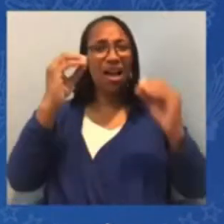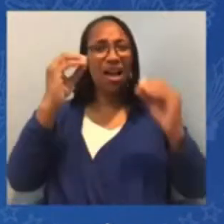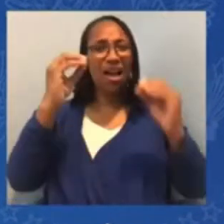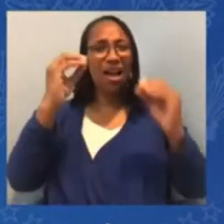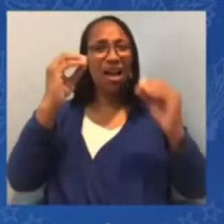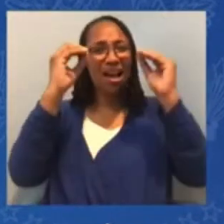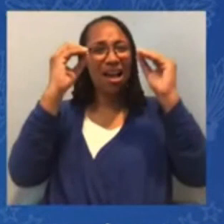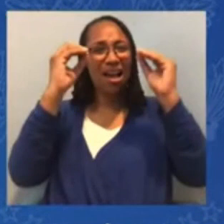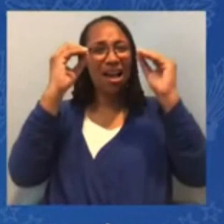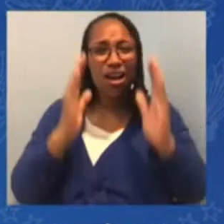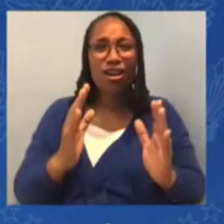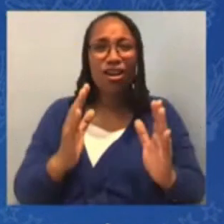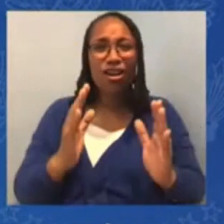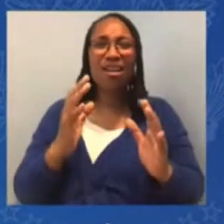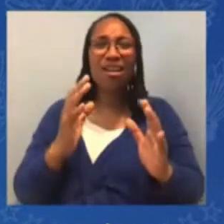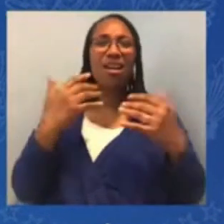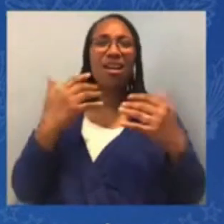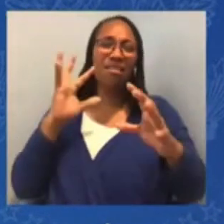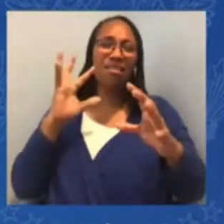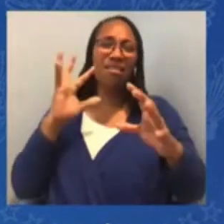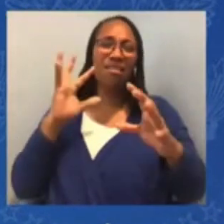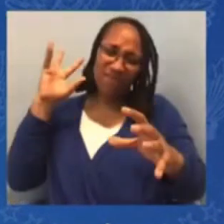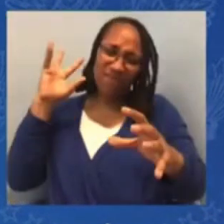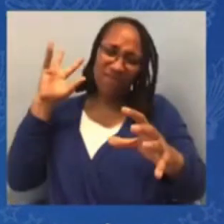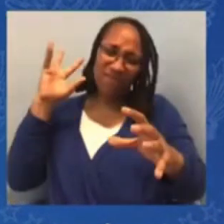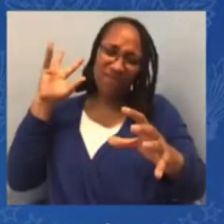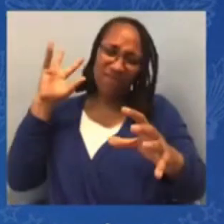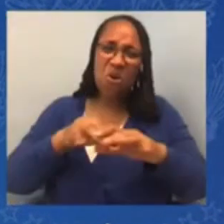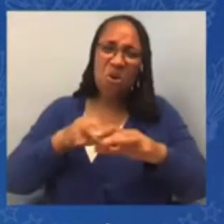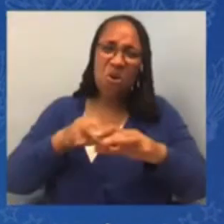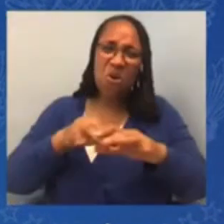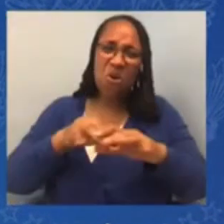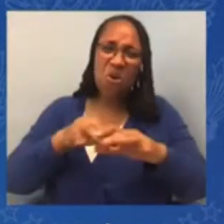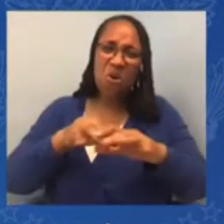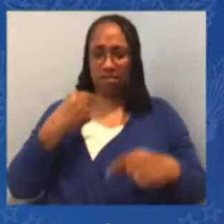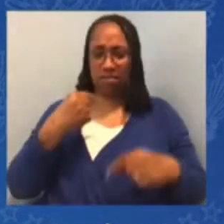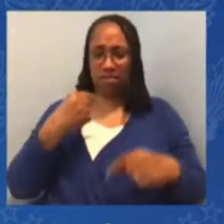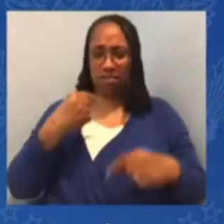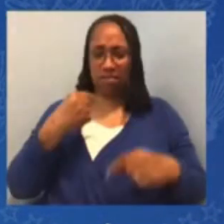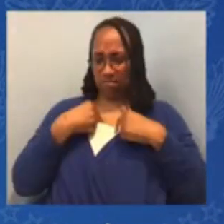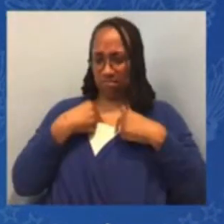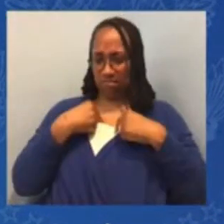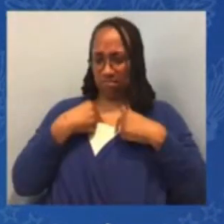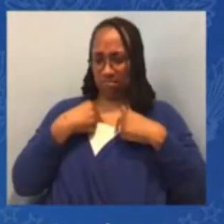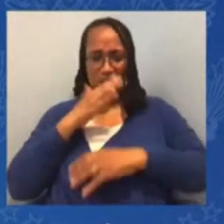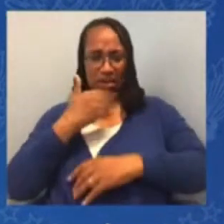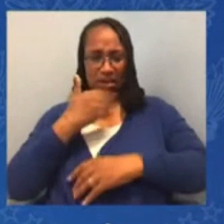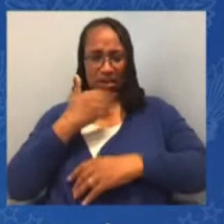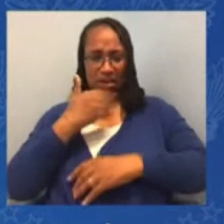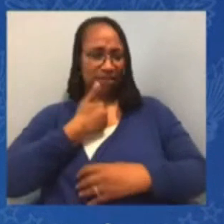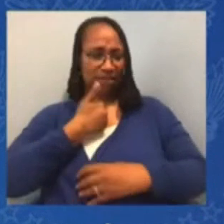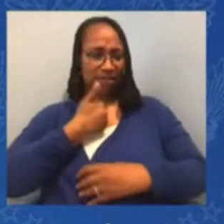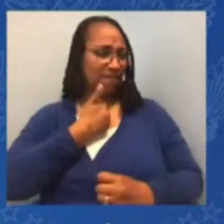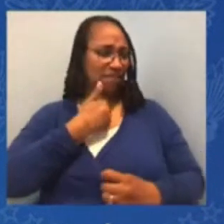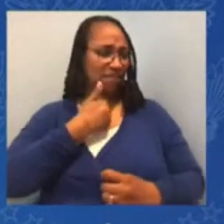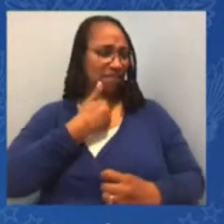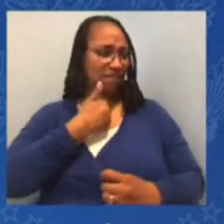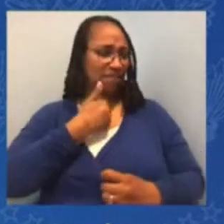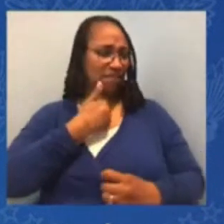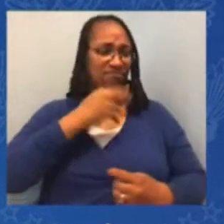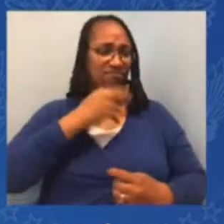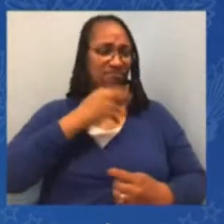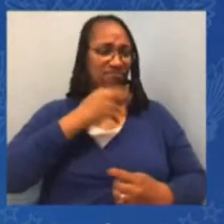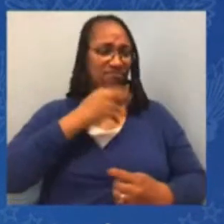in American history. I'm also optimistic because of leaders like Senator Murphy. Chris, thanks for inviting me today to